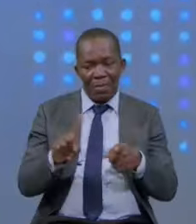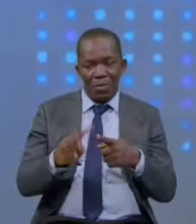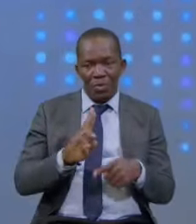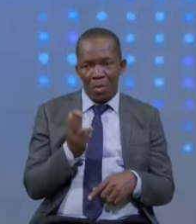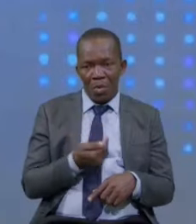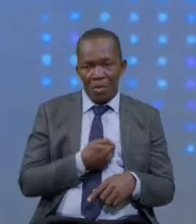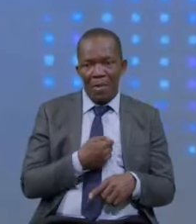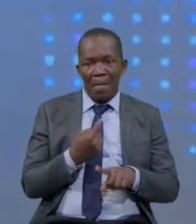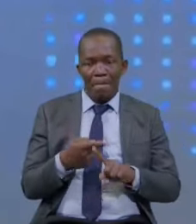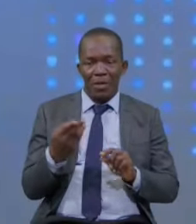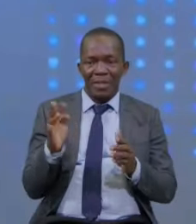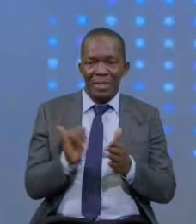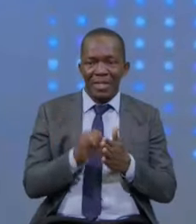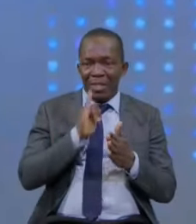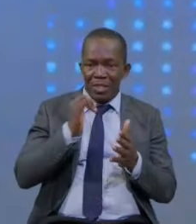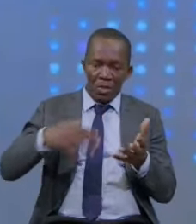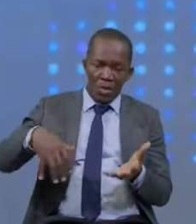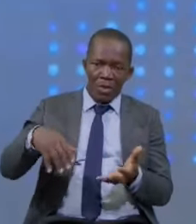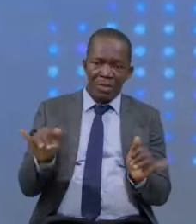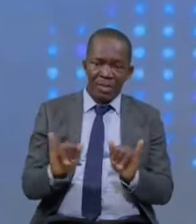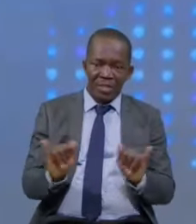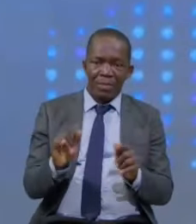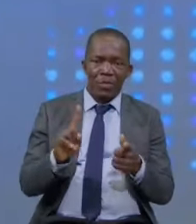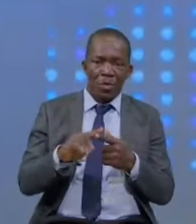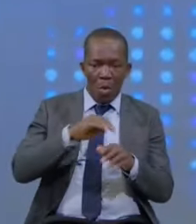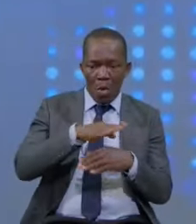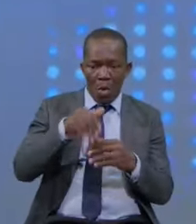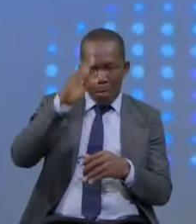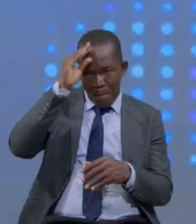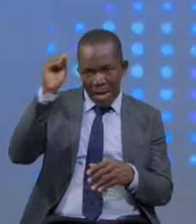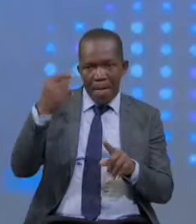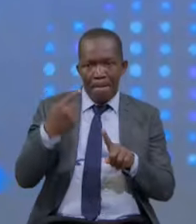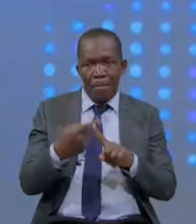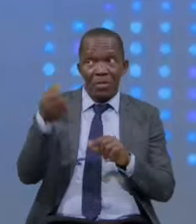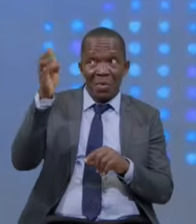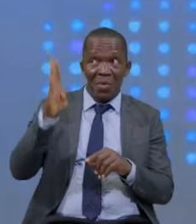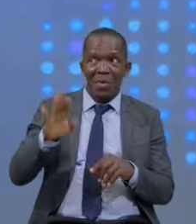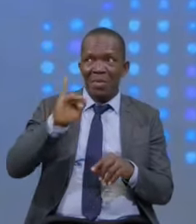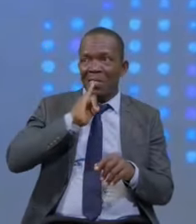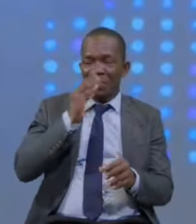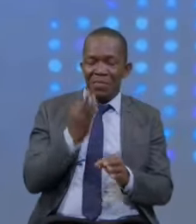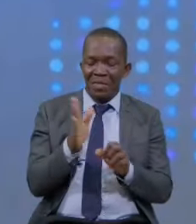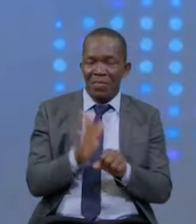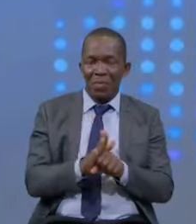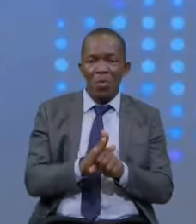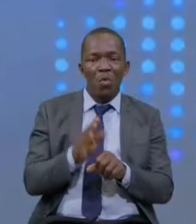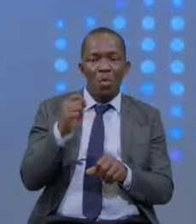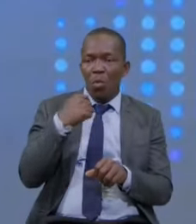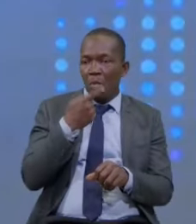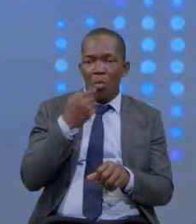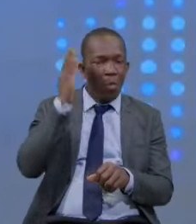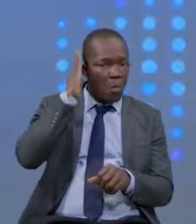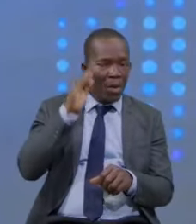faithful, who also who will not suffer you, allow you, permitted you to be